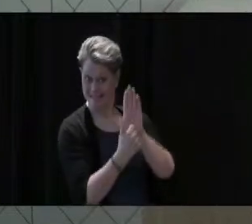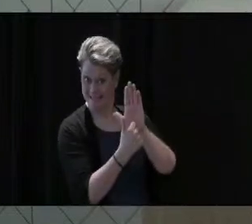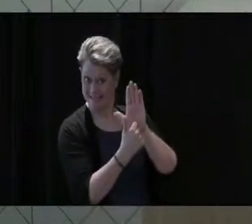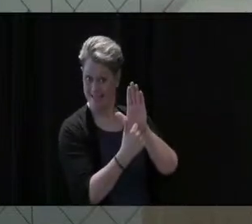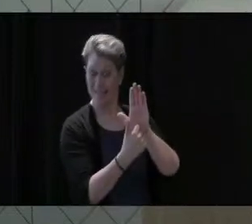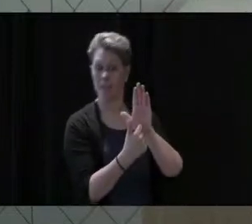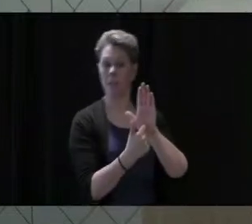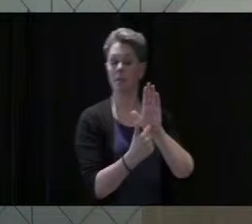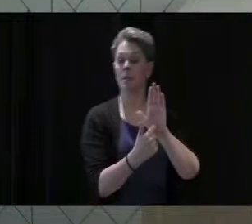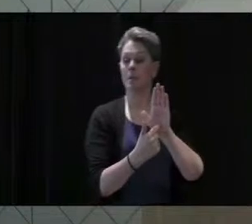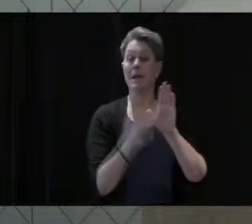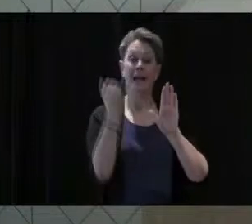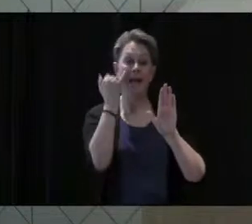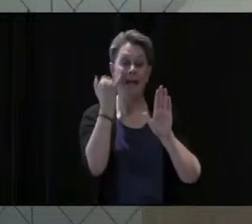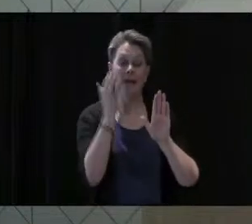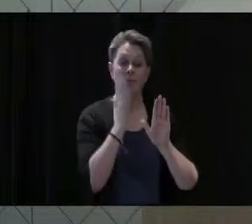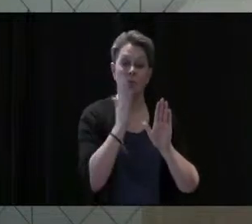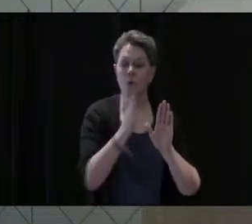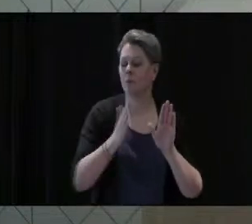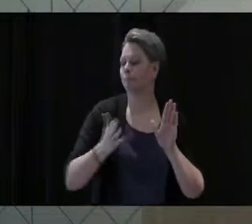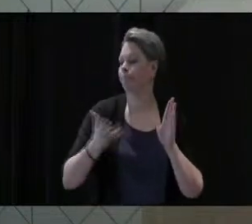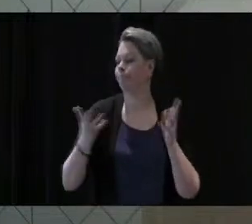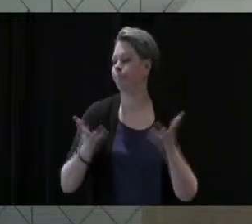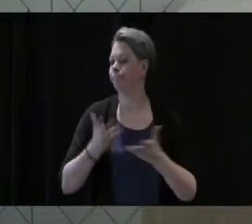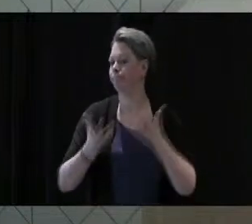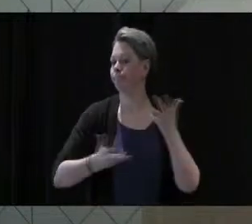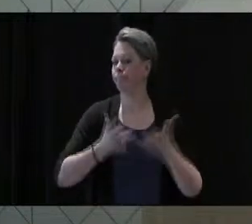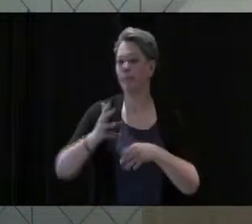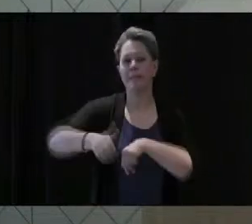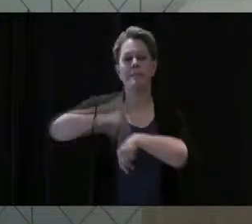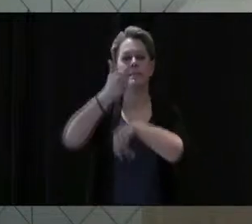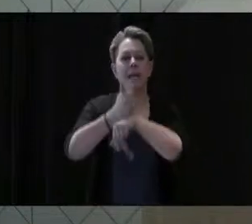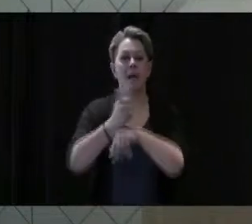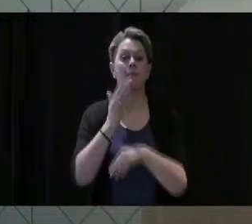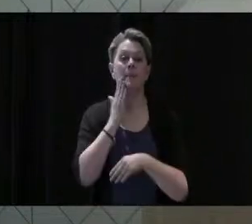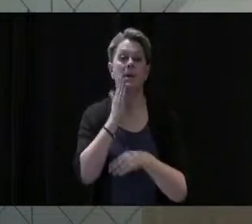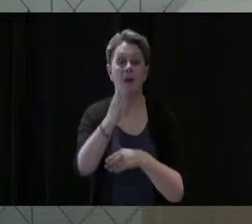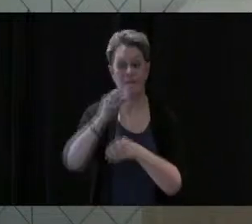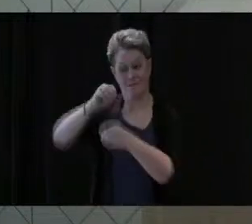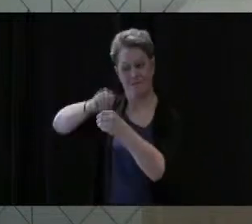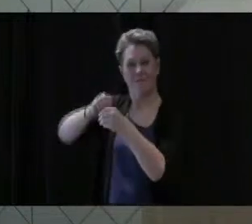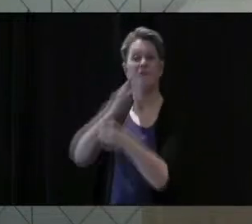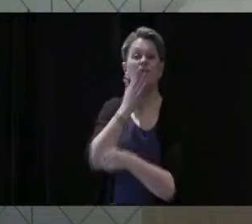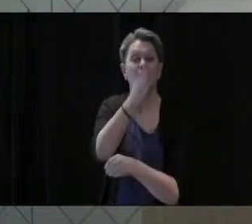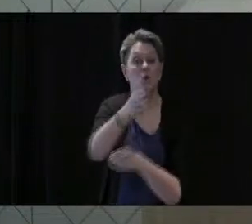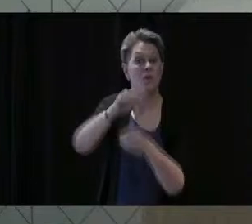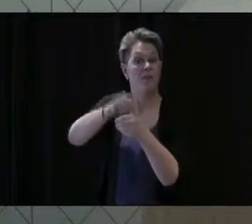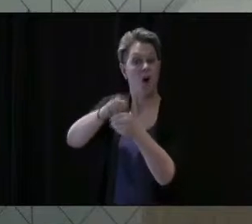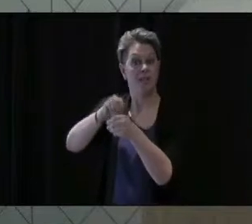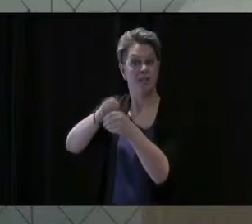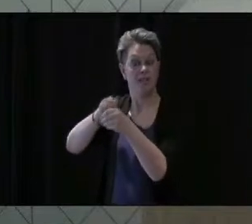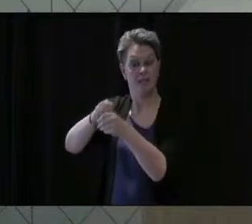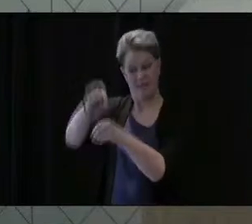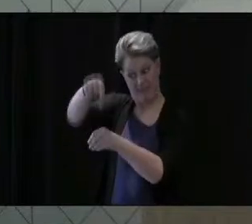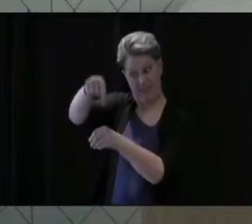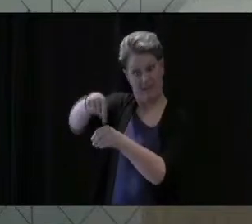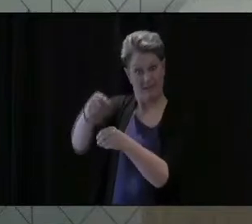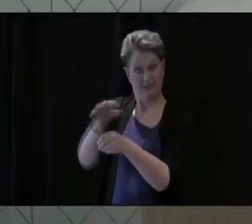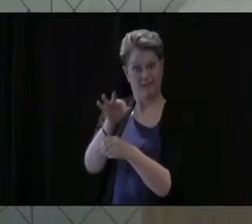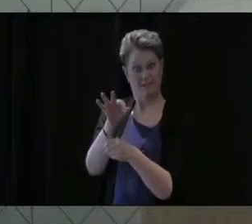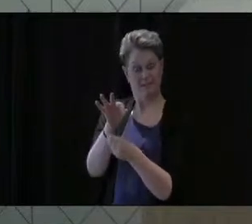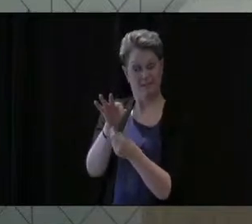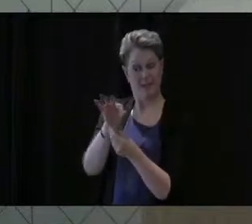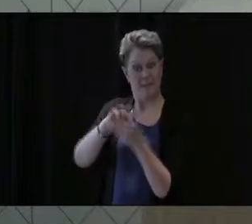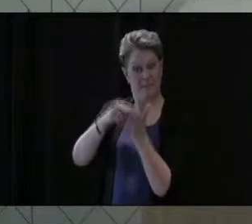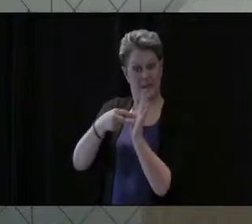to make arrangements for a future fund. Also this year, I think we should really set